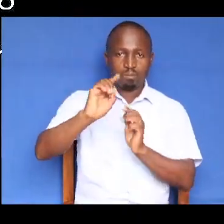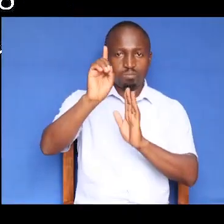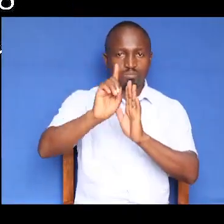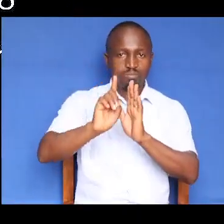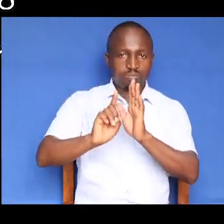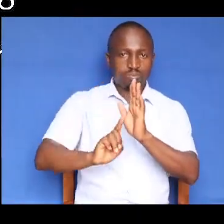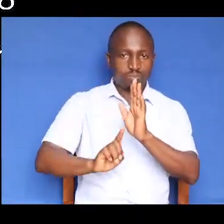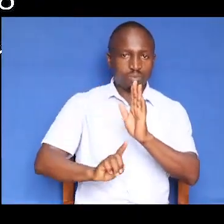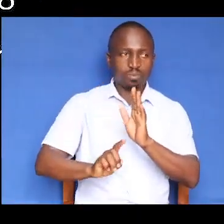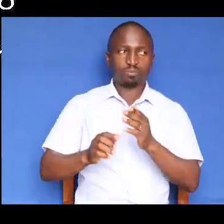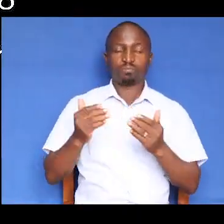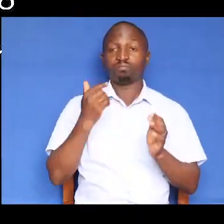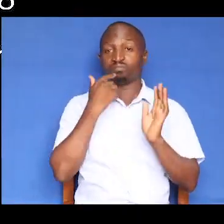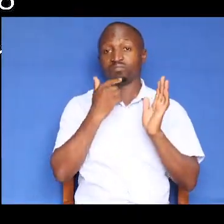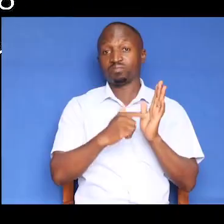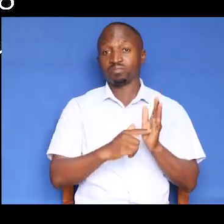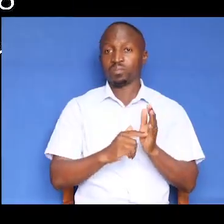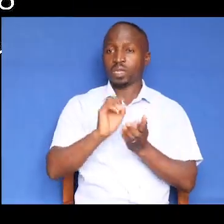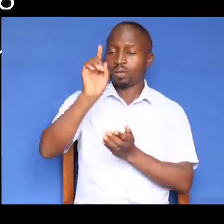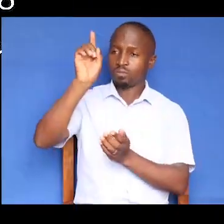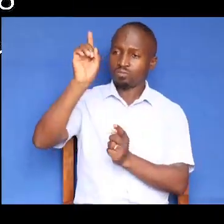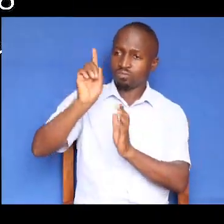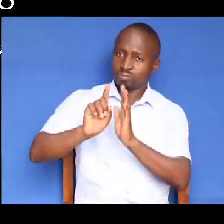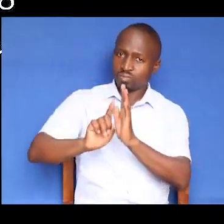decreases, let's say by